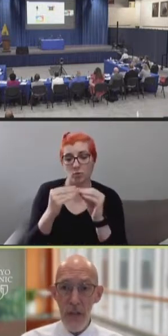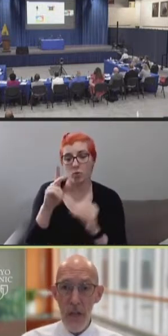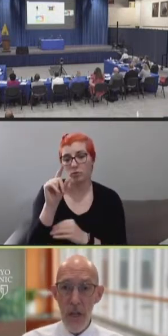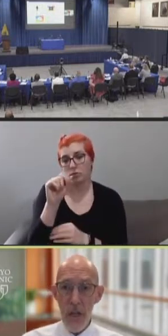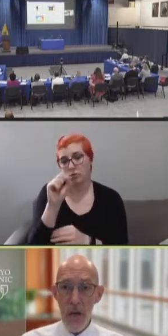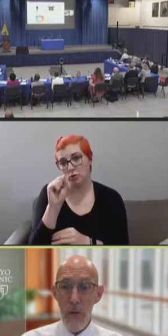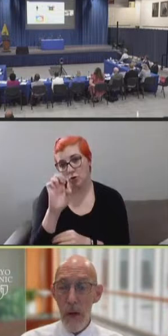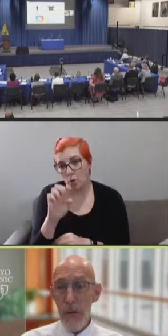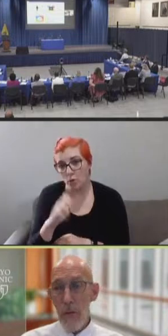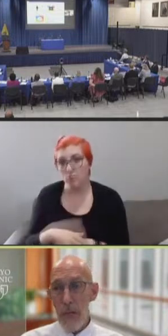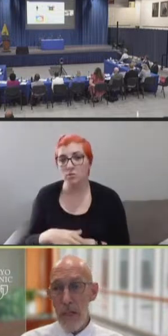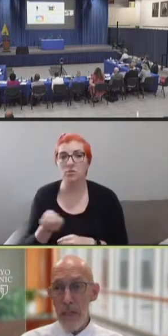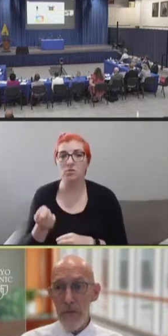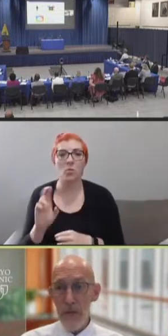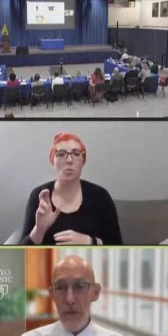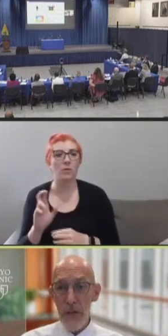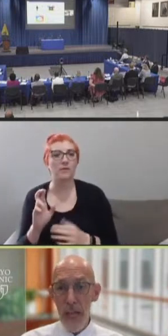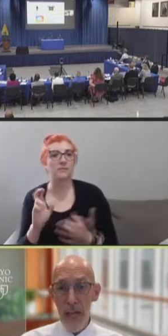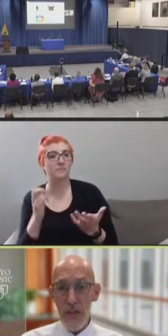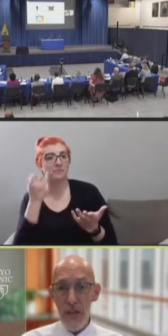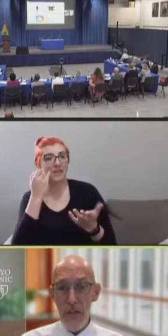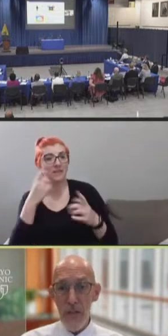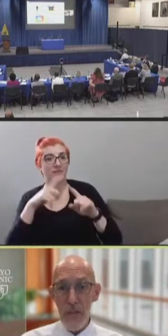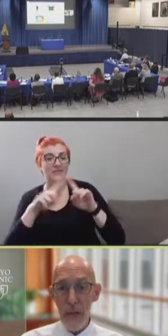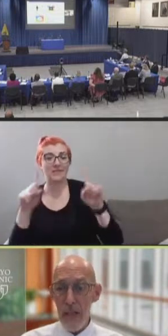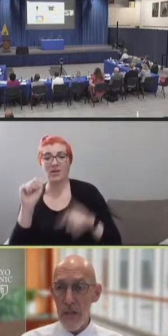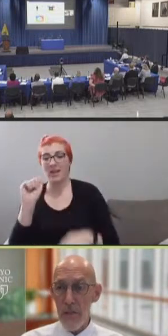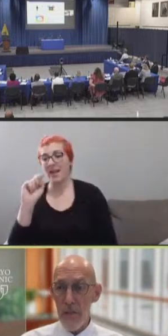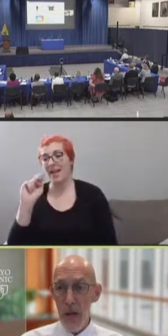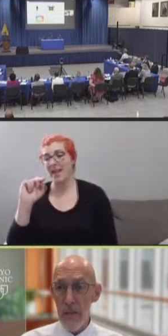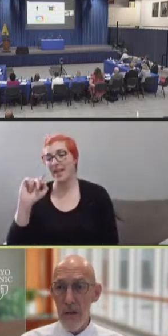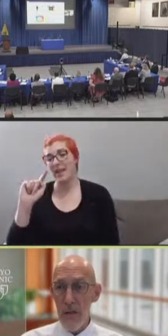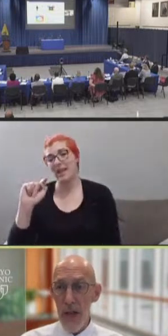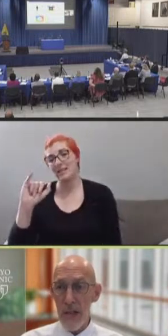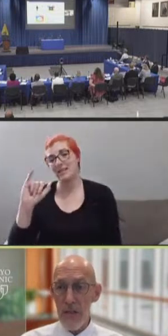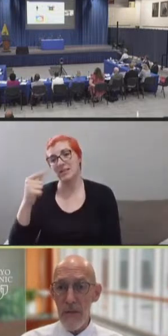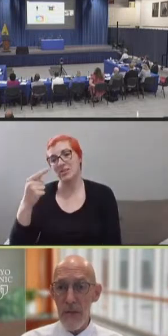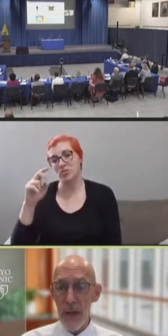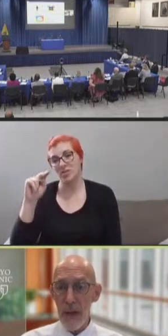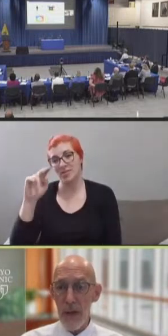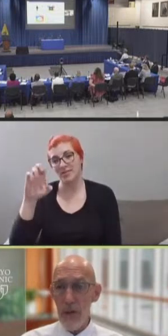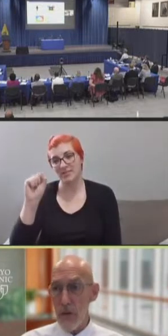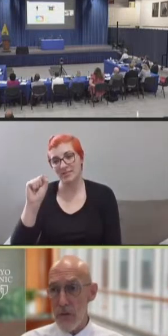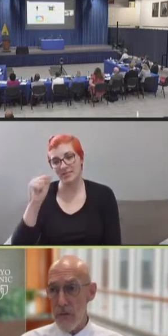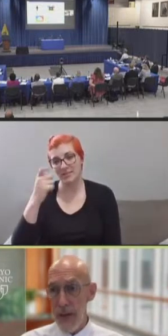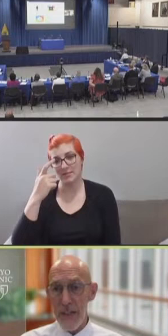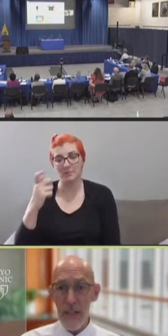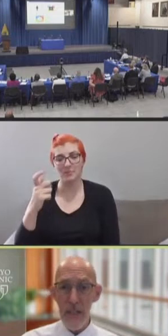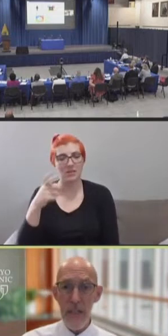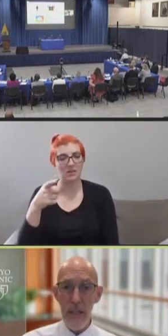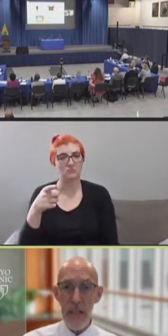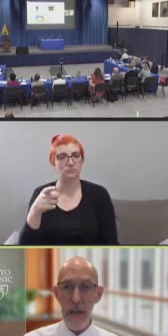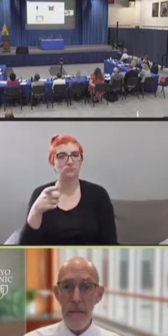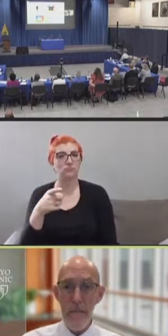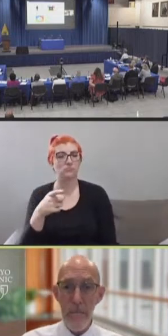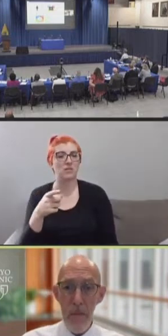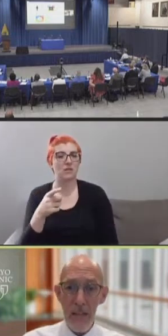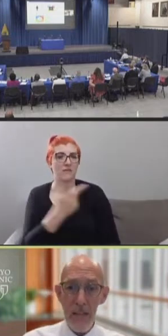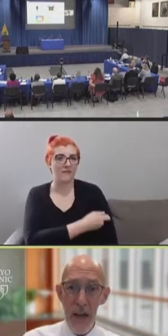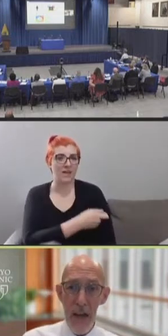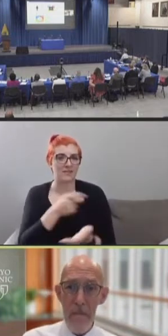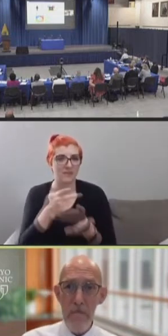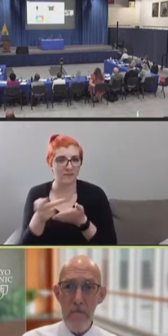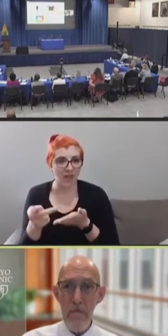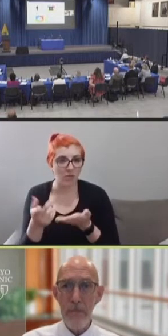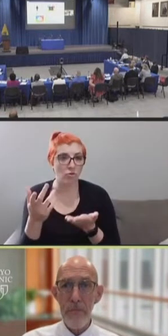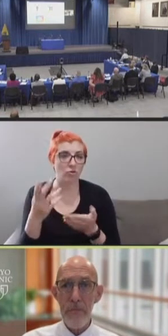adjuvanted, or whether we need to give different antigens because of primary vaccine failure and use vaccine D. Next